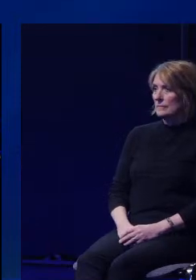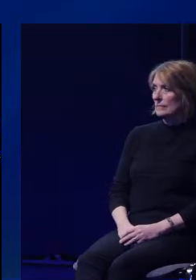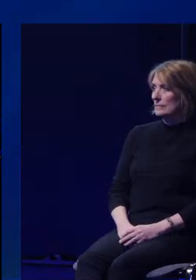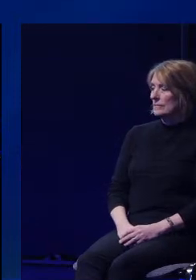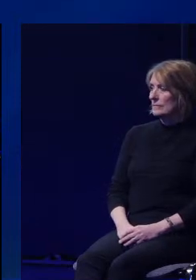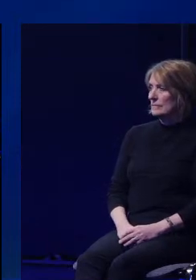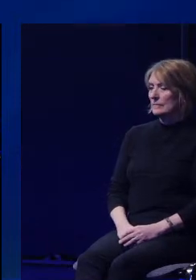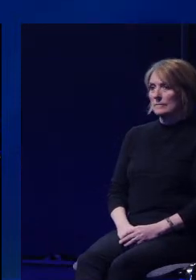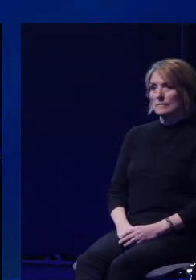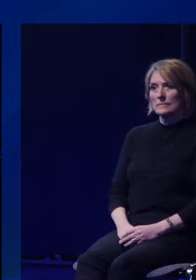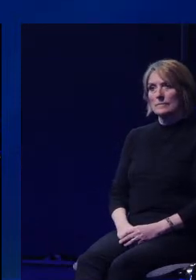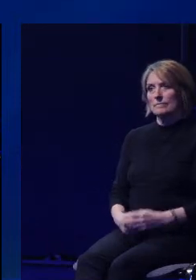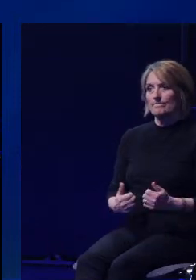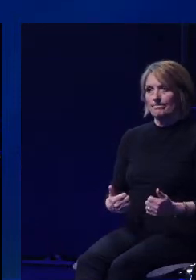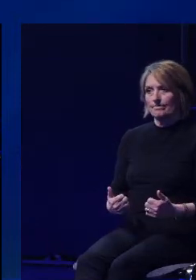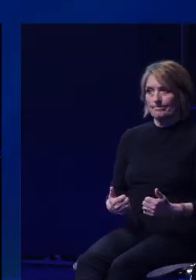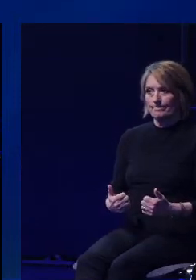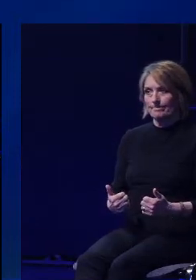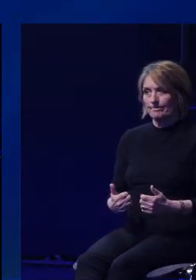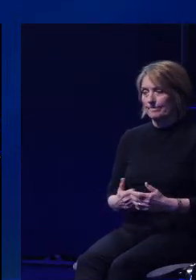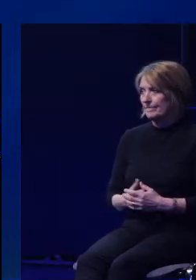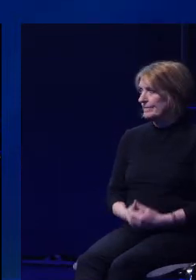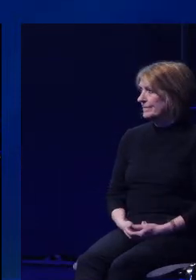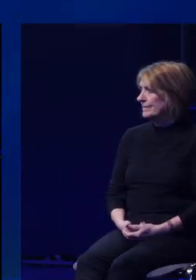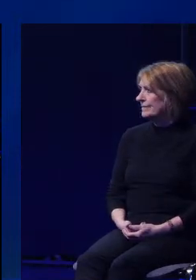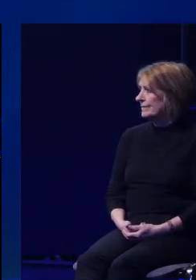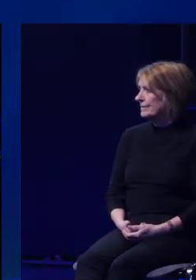All right, I think we're ready.